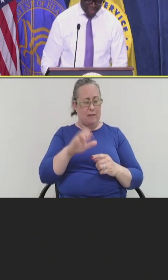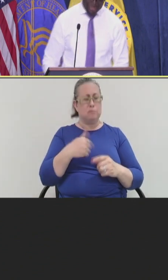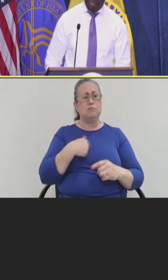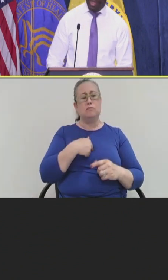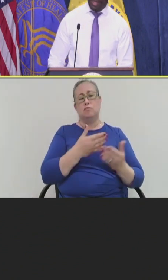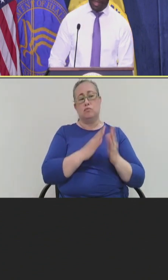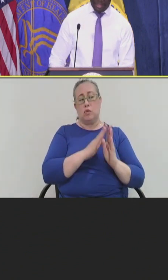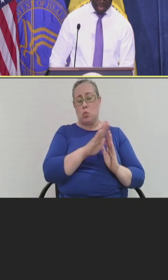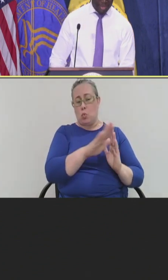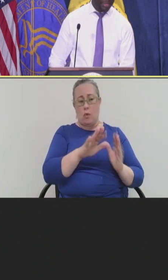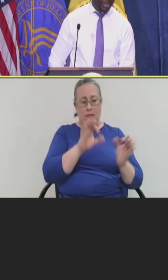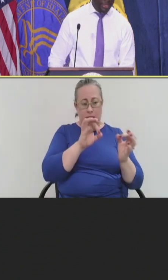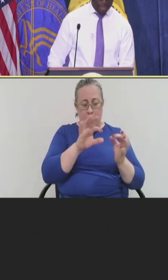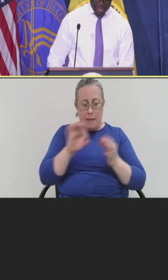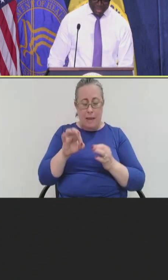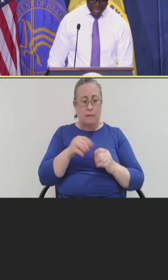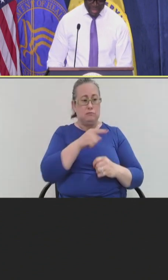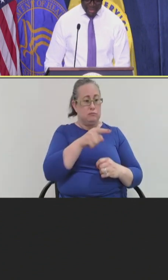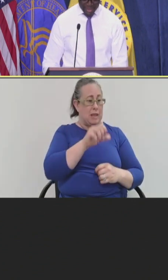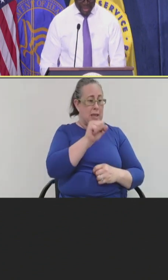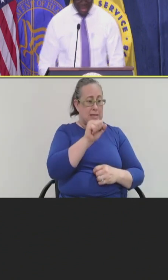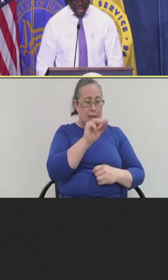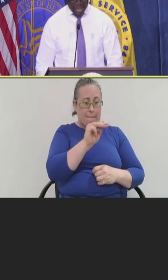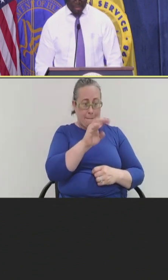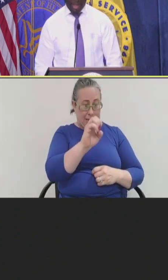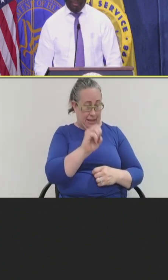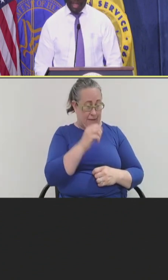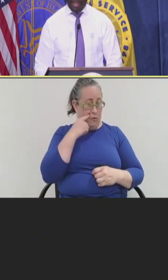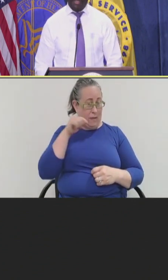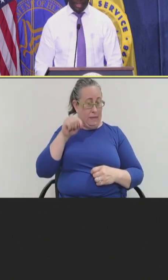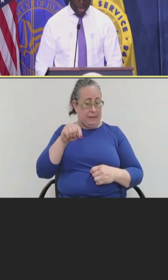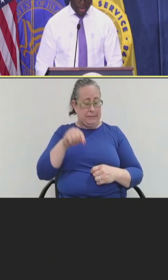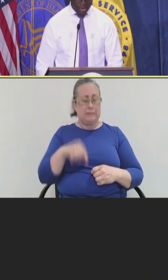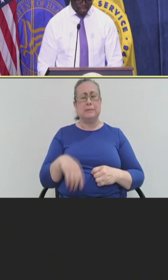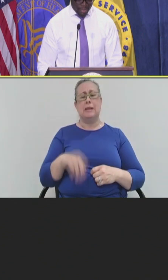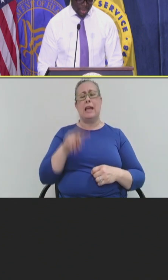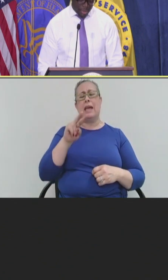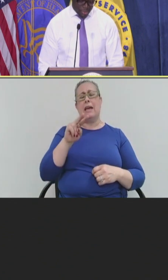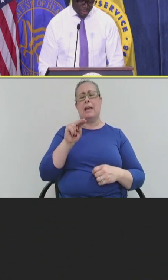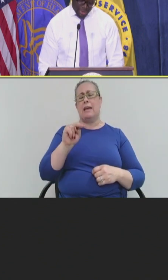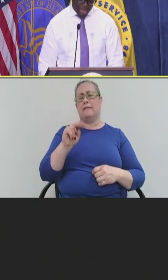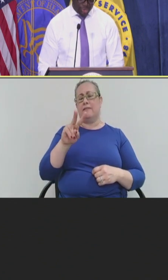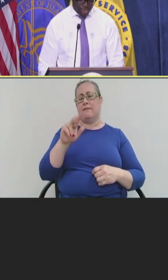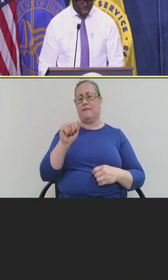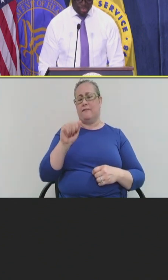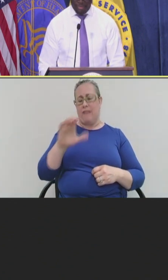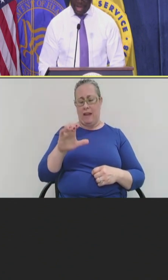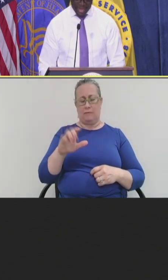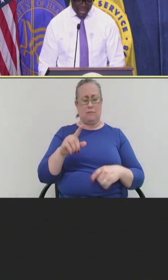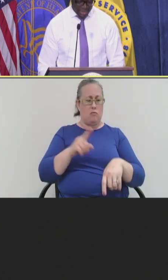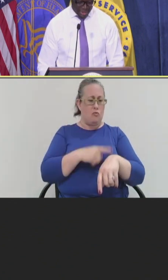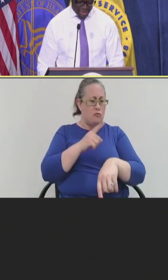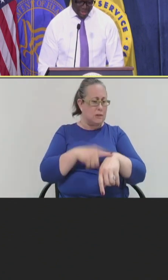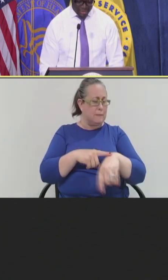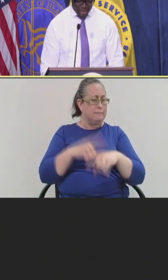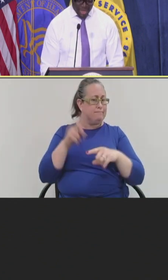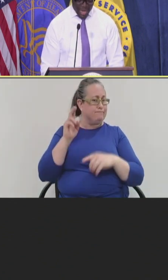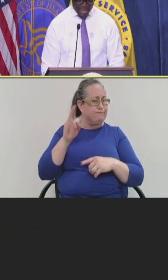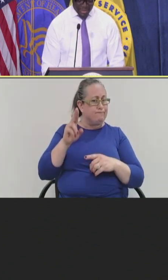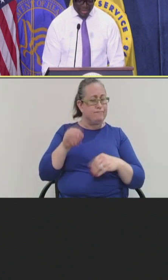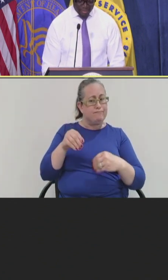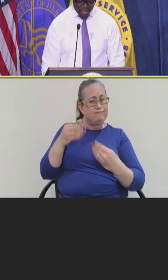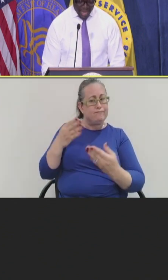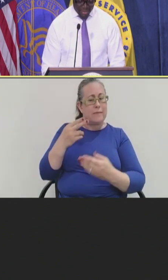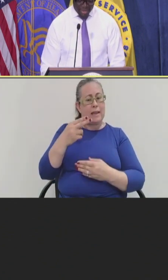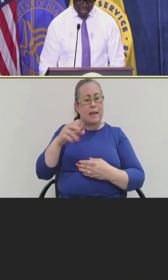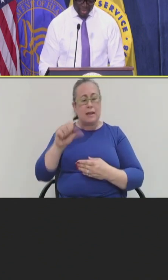and feedback as subject matter experts in this. NVAC has long, history of providing HHS with guidance